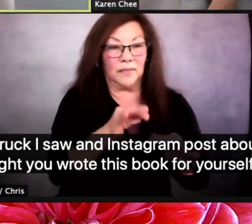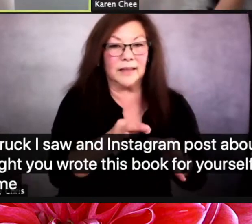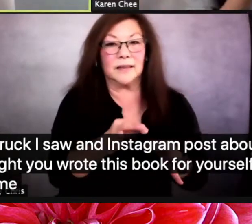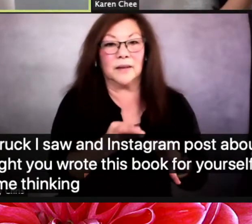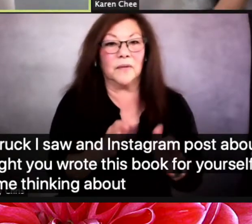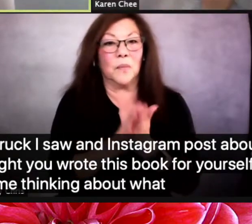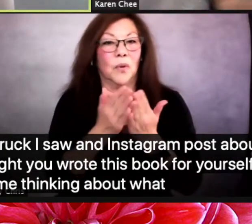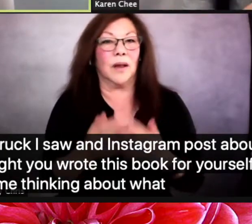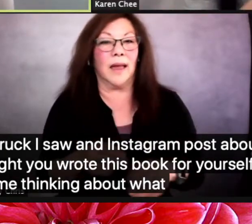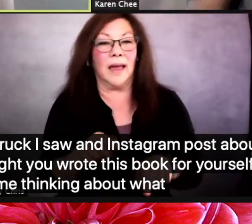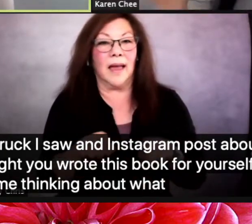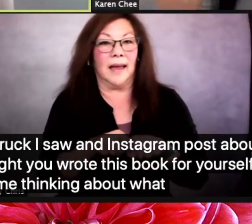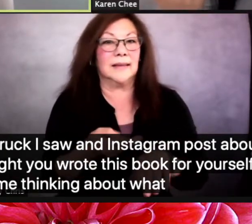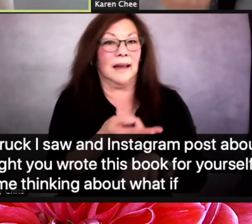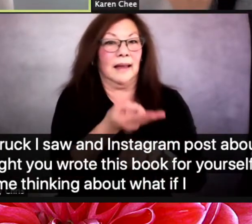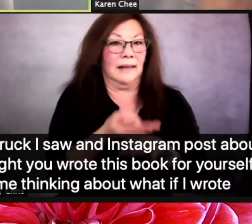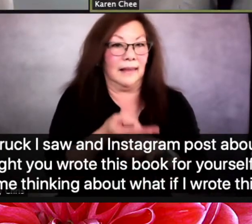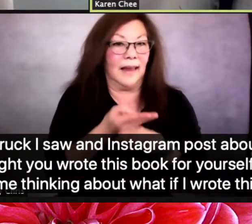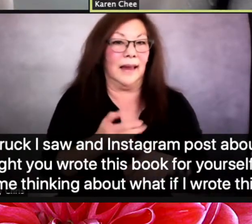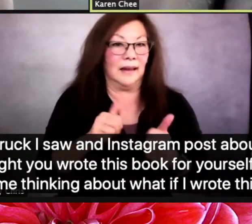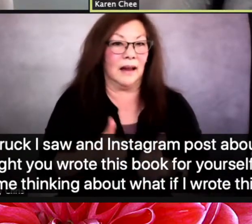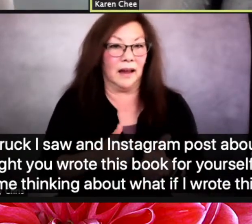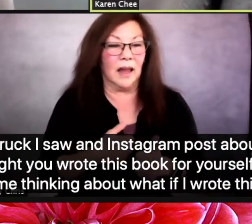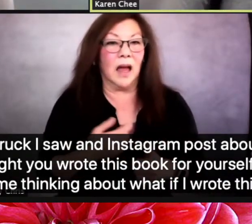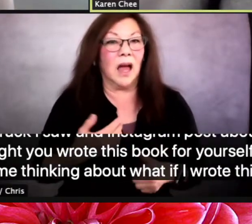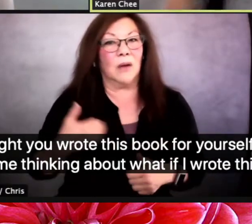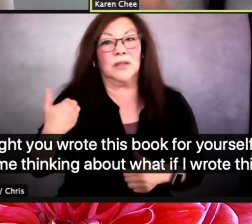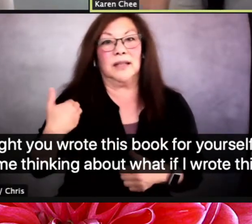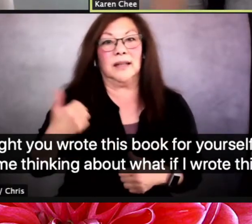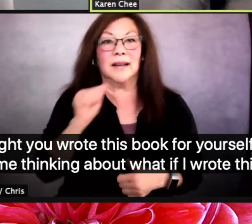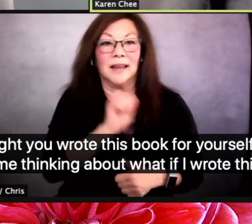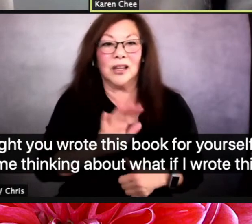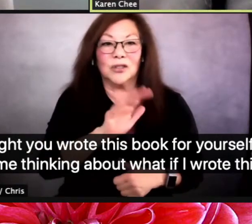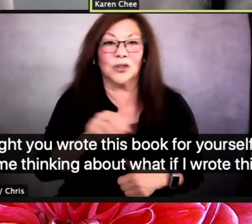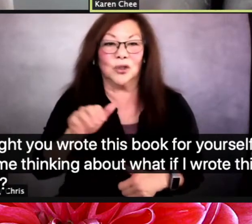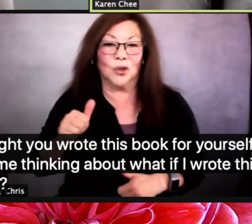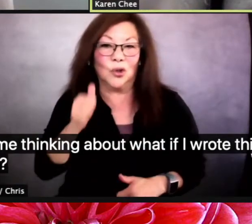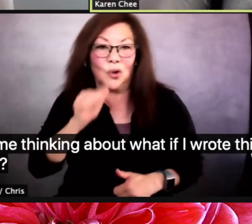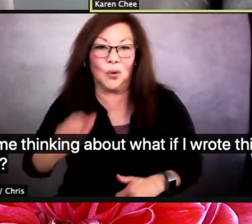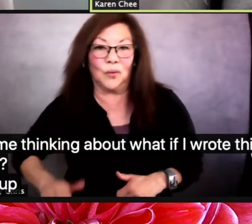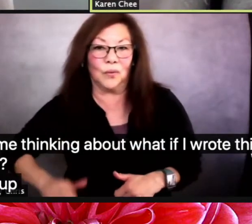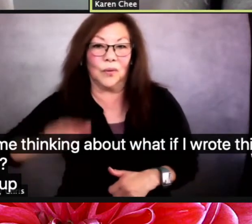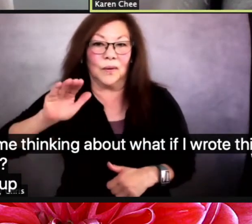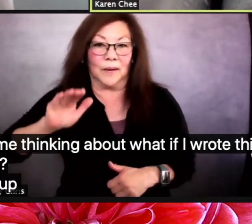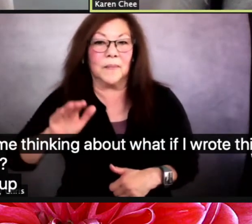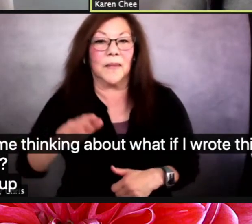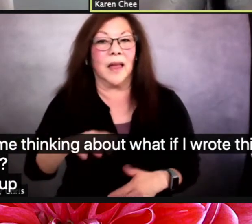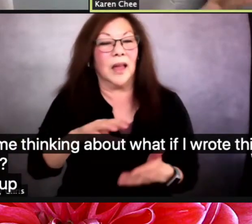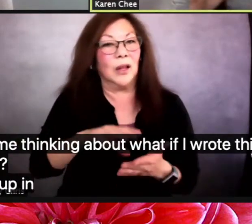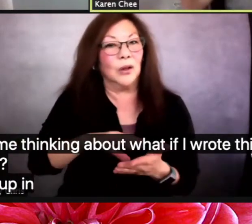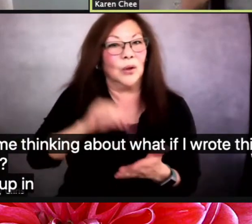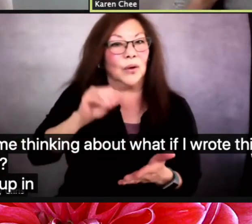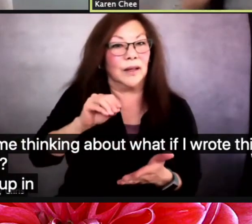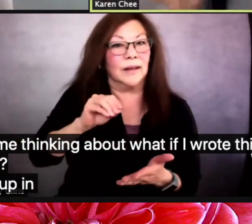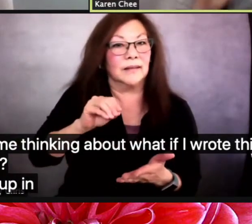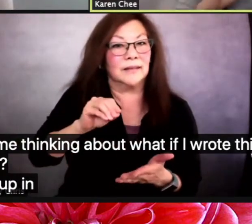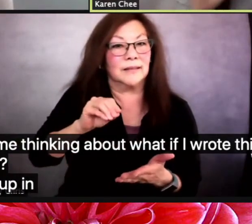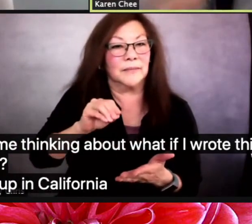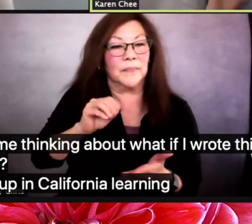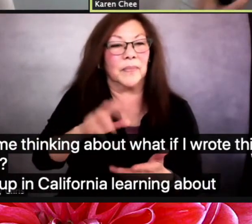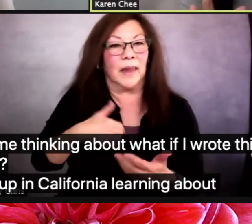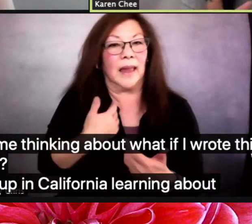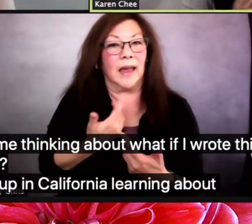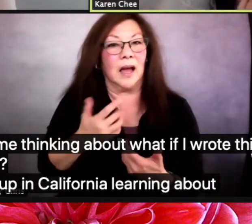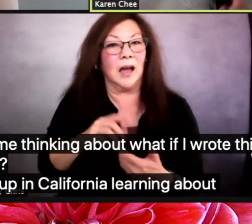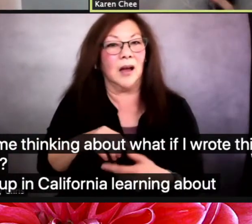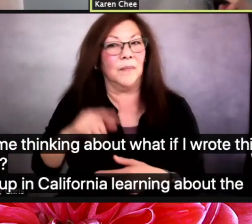was like a young Asian girl growing up in California, and learning about the gold rush, but always learning it in a sort of way that centered the